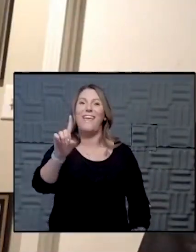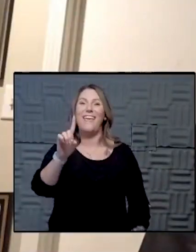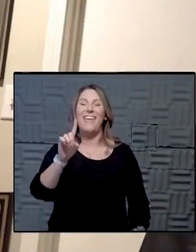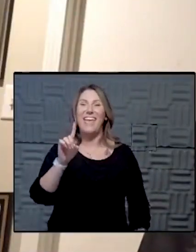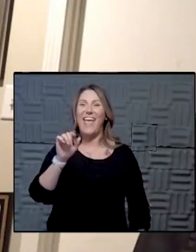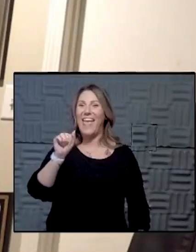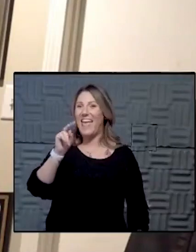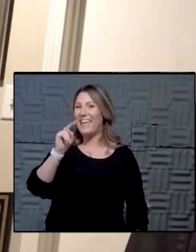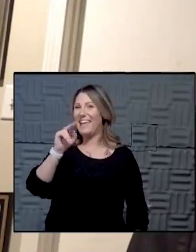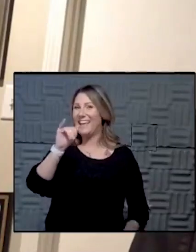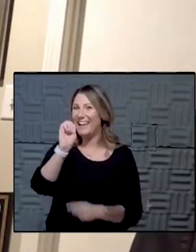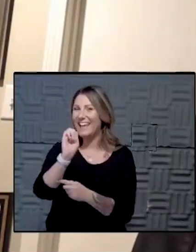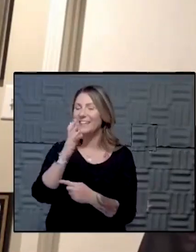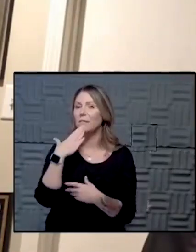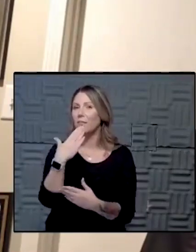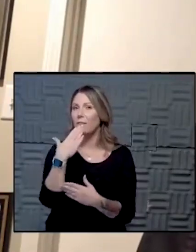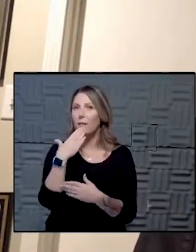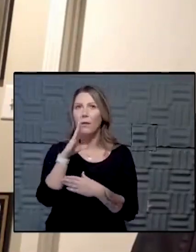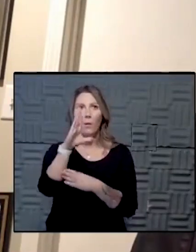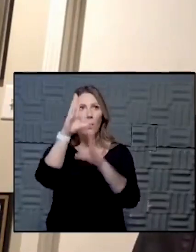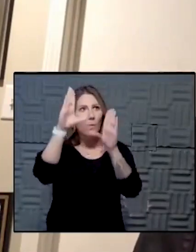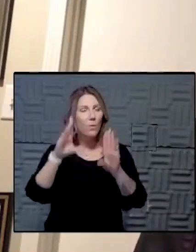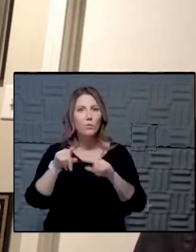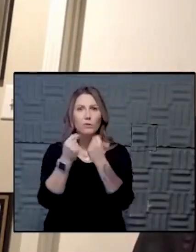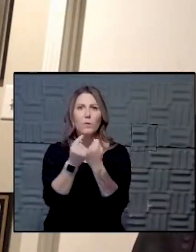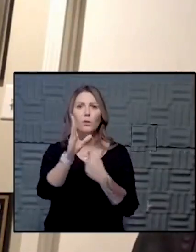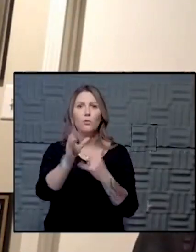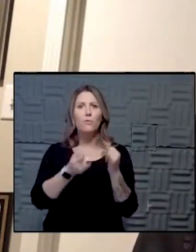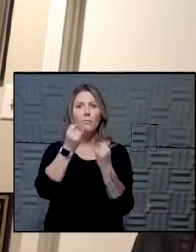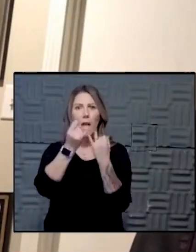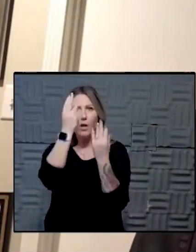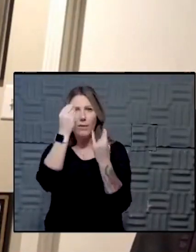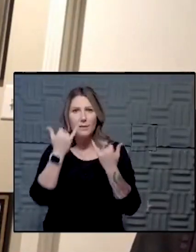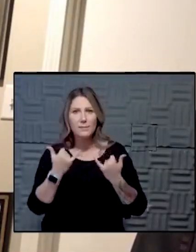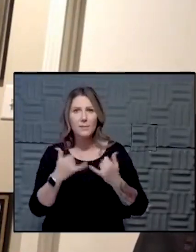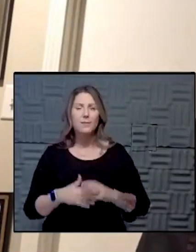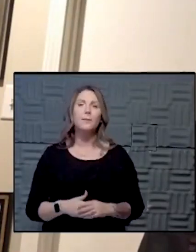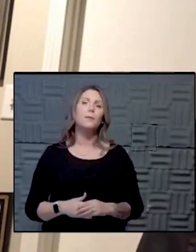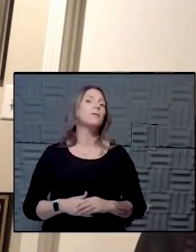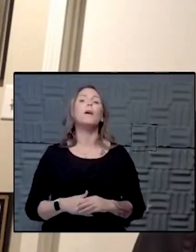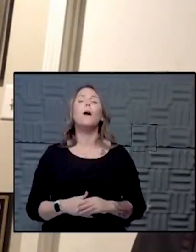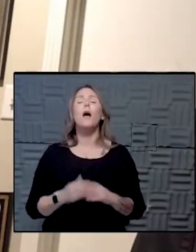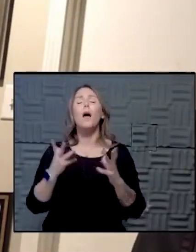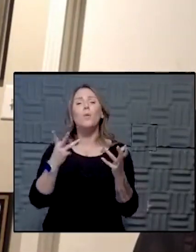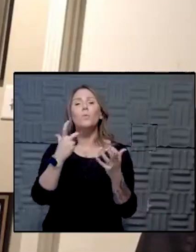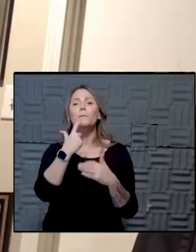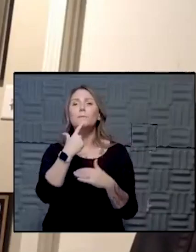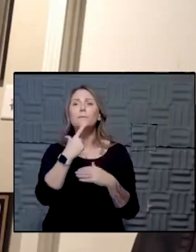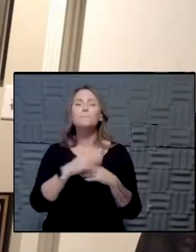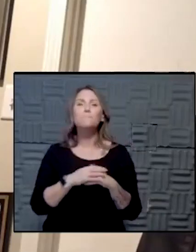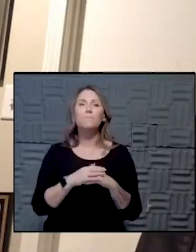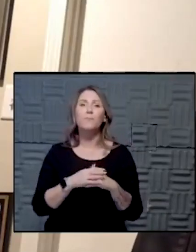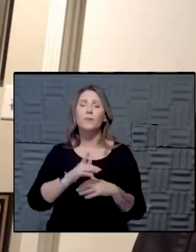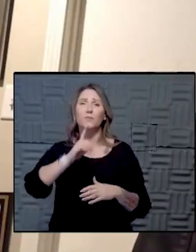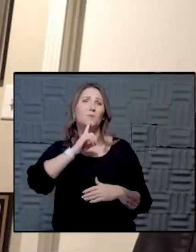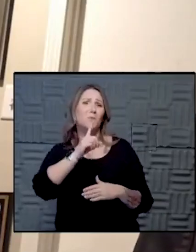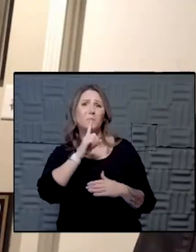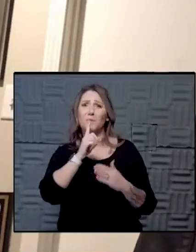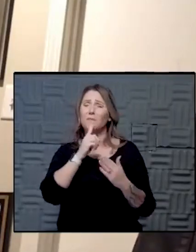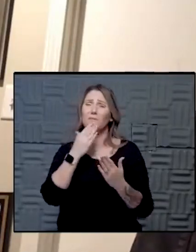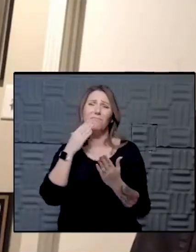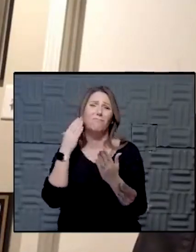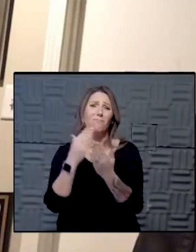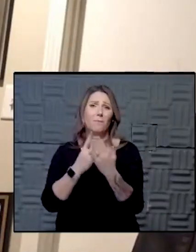you very much for being on here. Thanks for having such a great troop. Final thoughts that you might have today? I would just say that it's been a really good project,